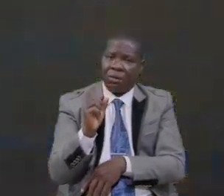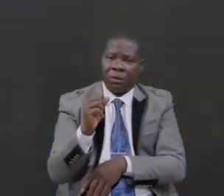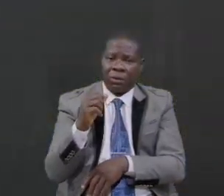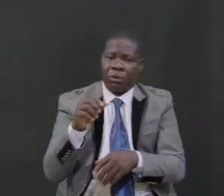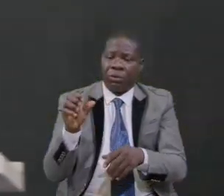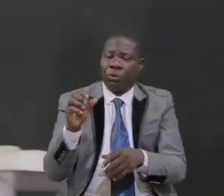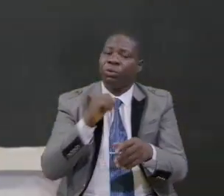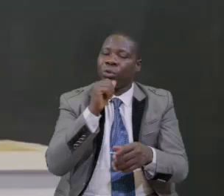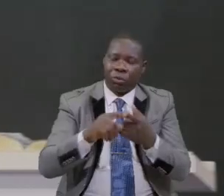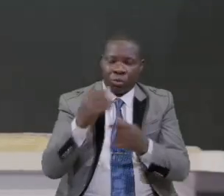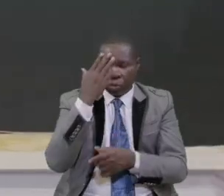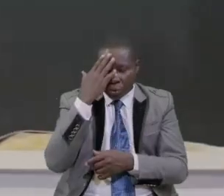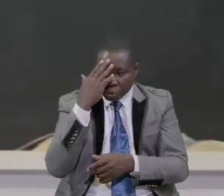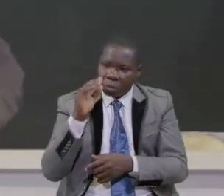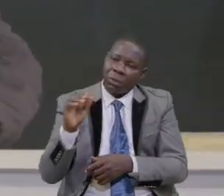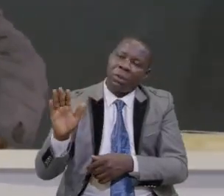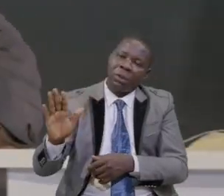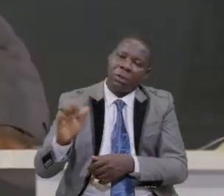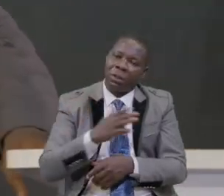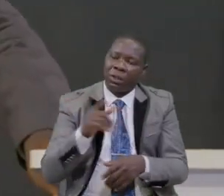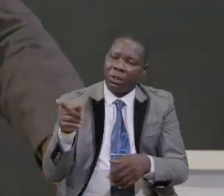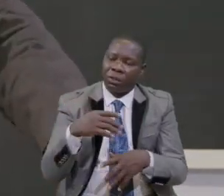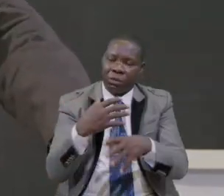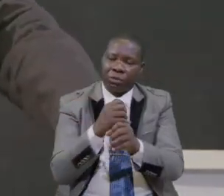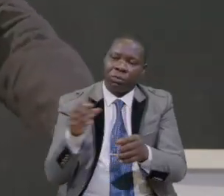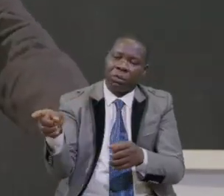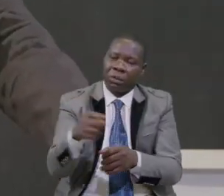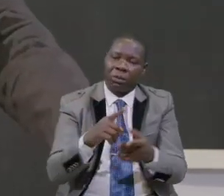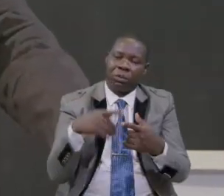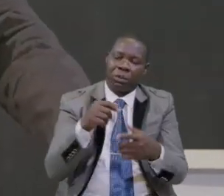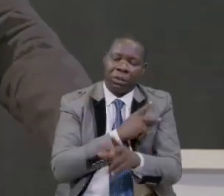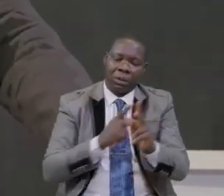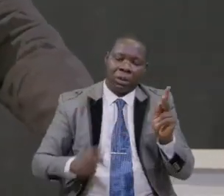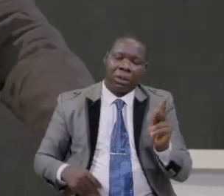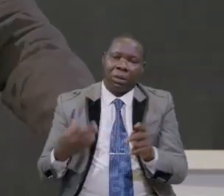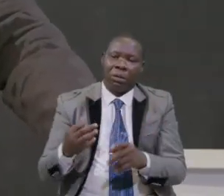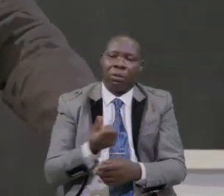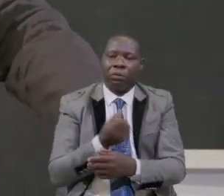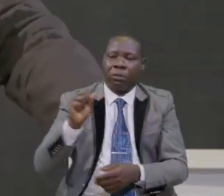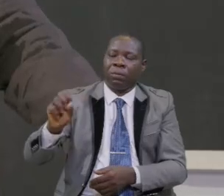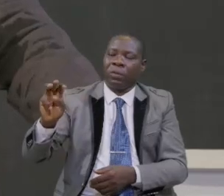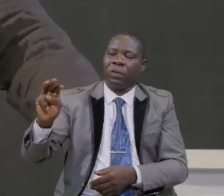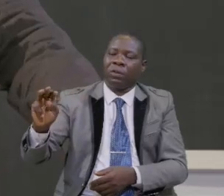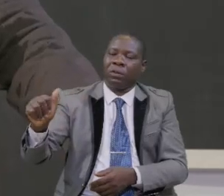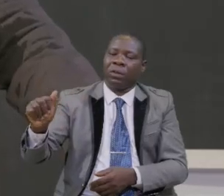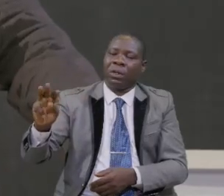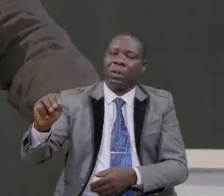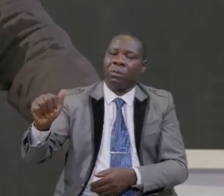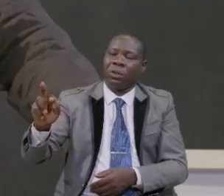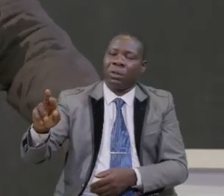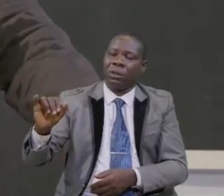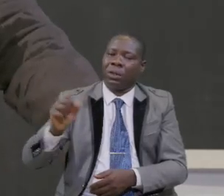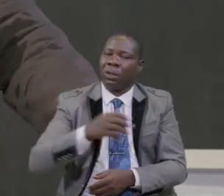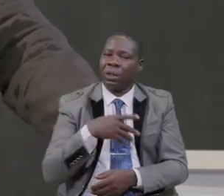him. And he took them to the king of Samaria. And Elisha said, good morning,